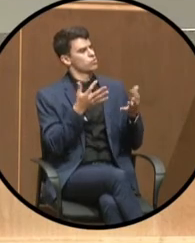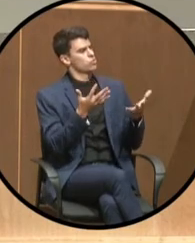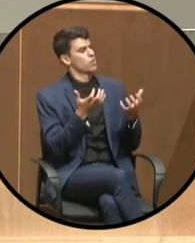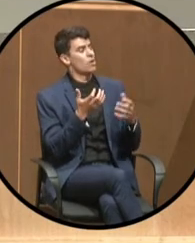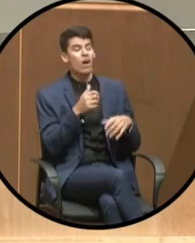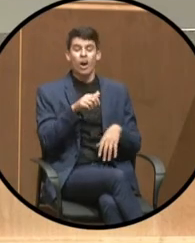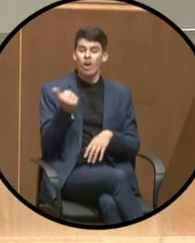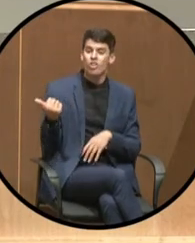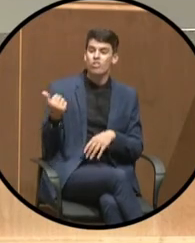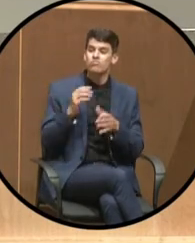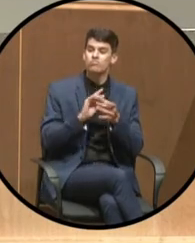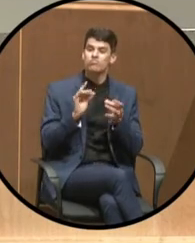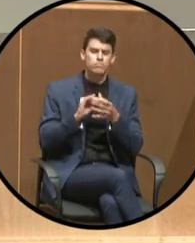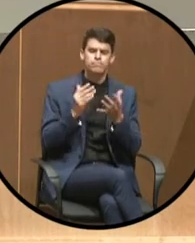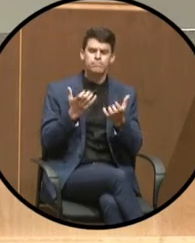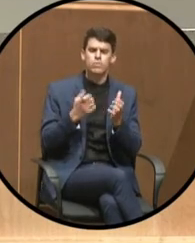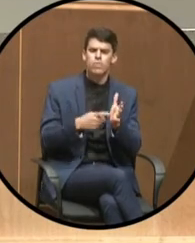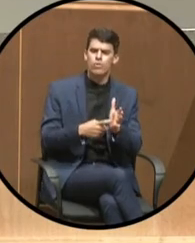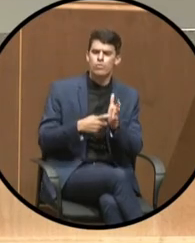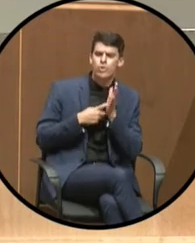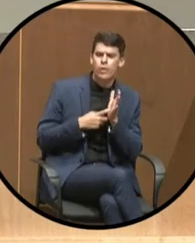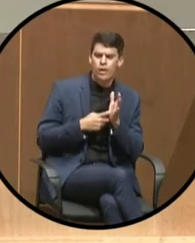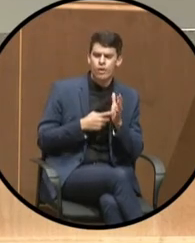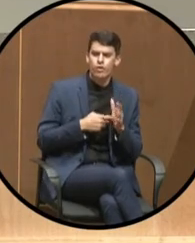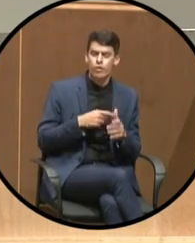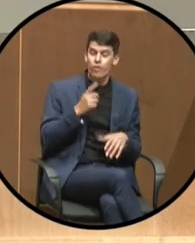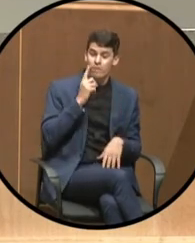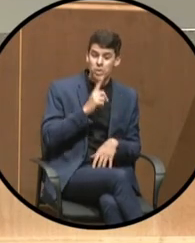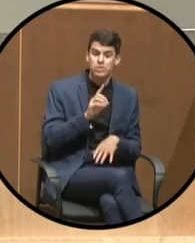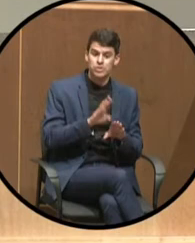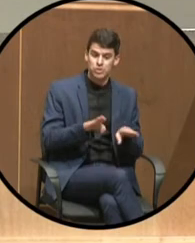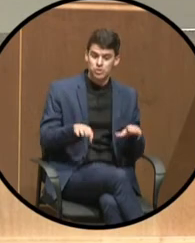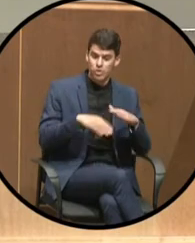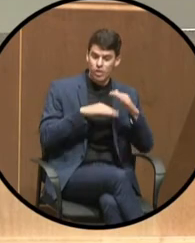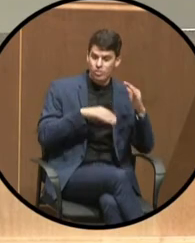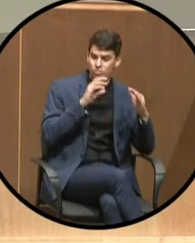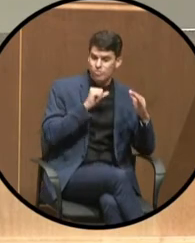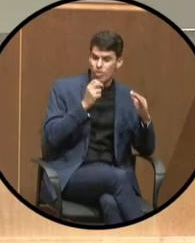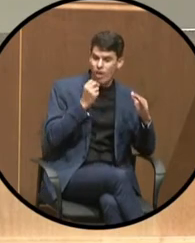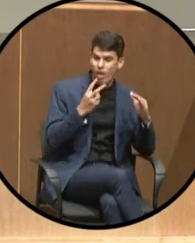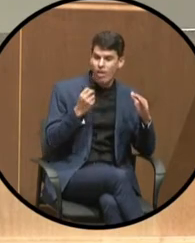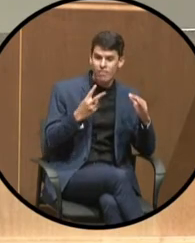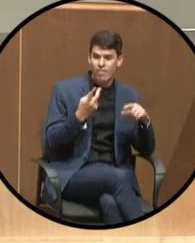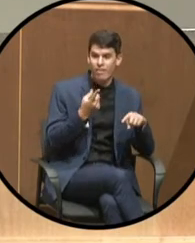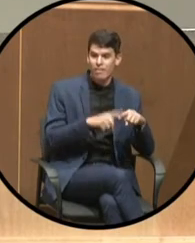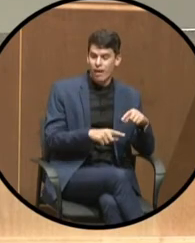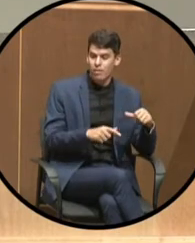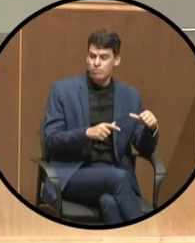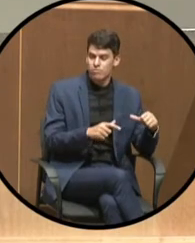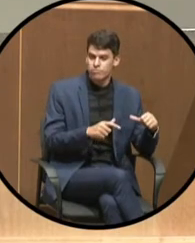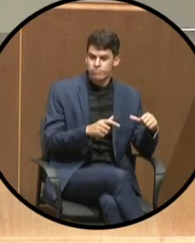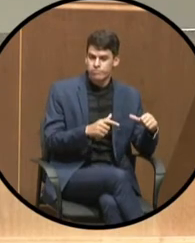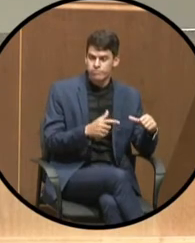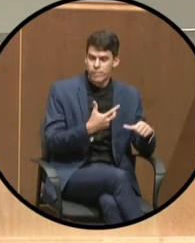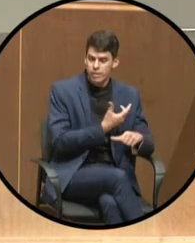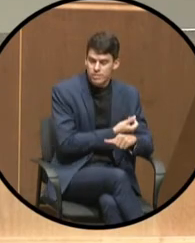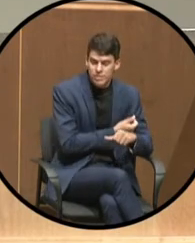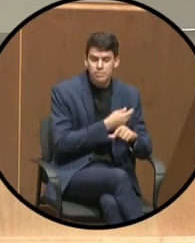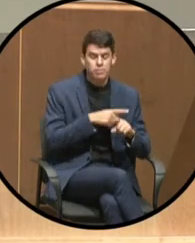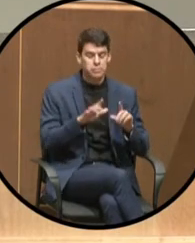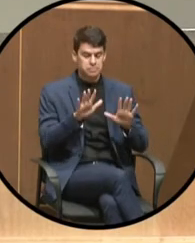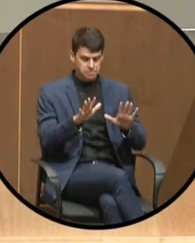mandated, especially for children that are under 12 and cannot take the vaccine. But again, as I